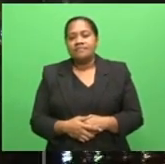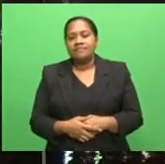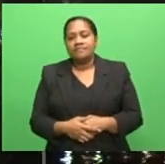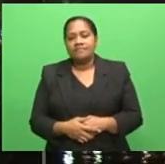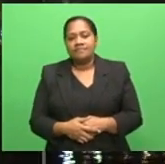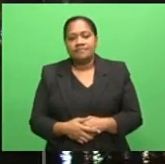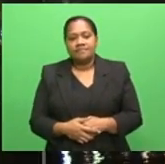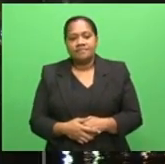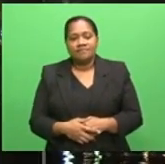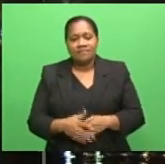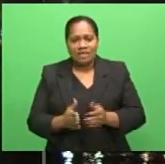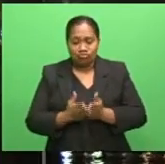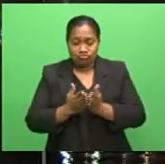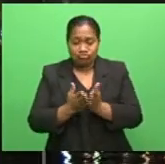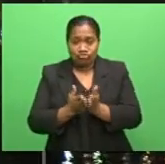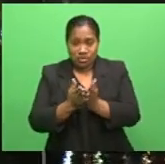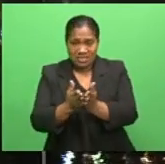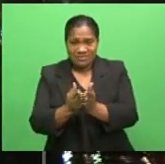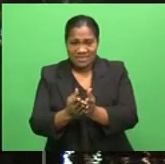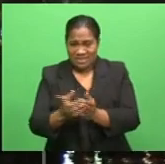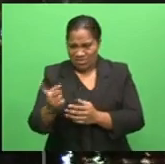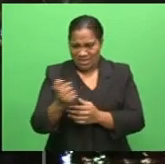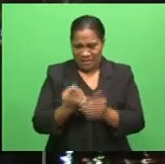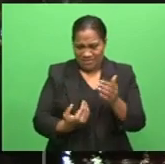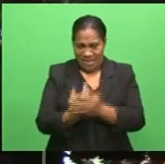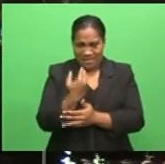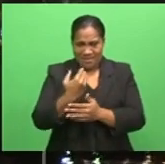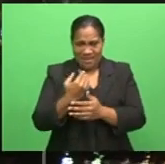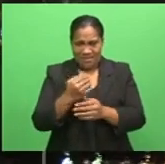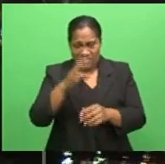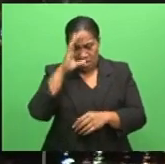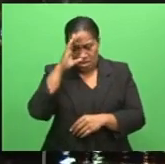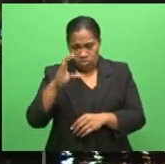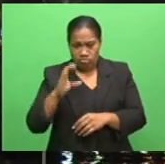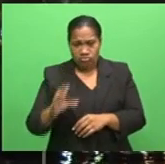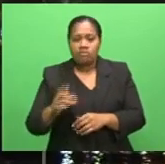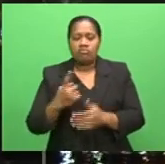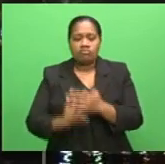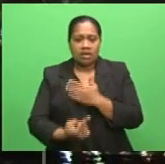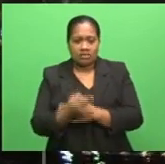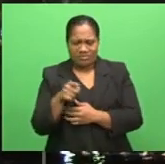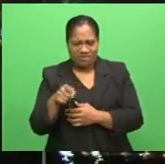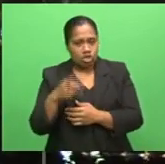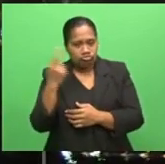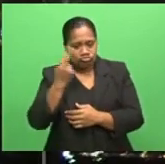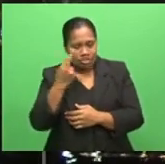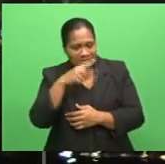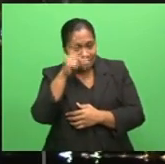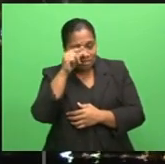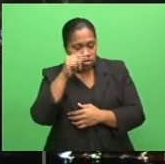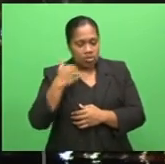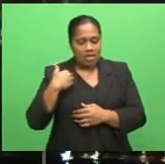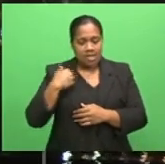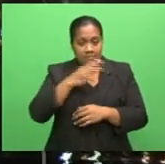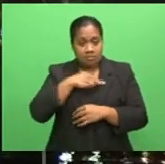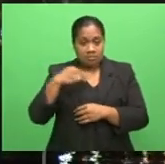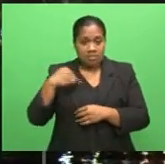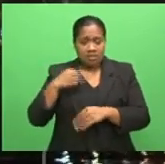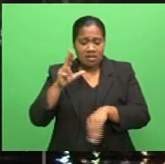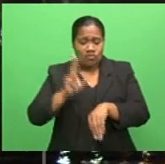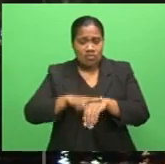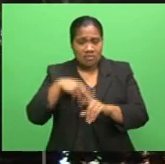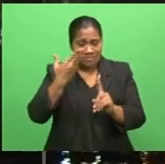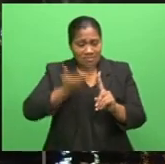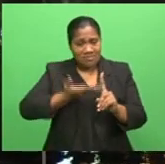Cargo ships that are coming into the country pose no COVID-19 risks to Fijians, assures Health Minister Dr. Ifiremi